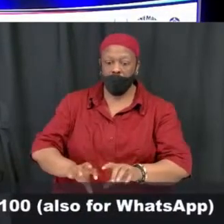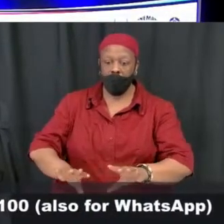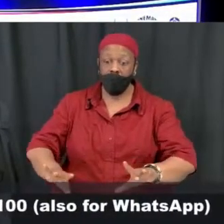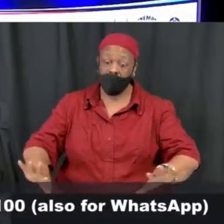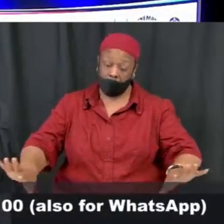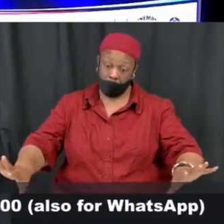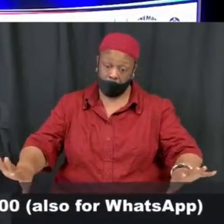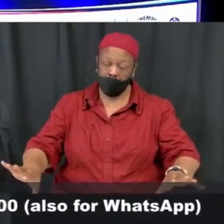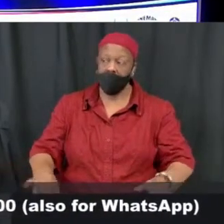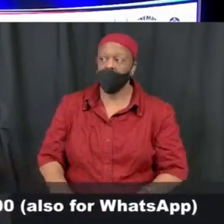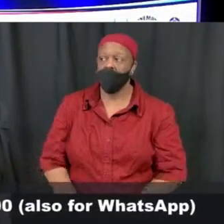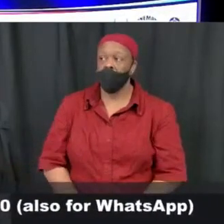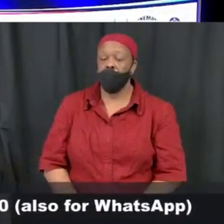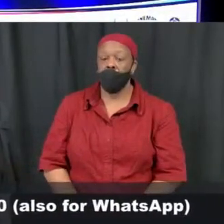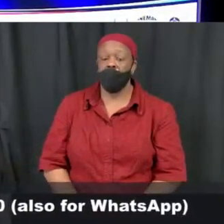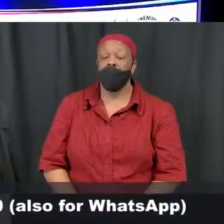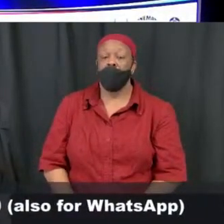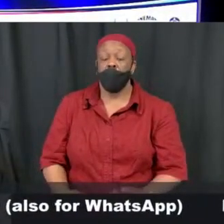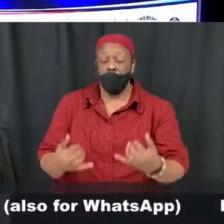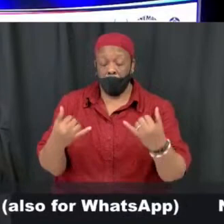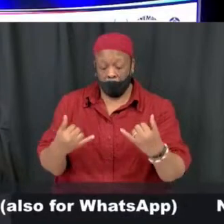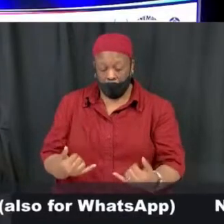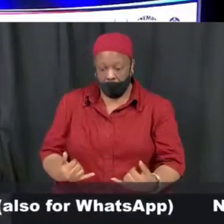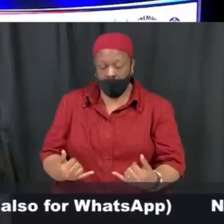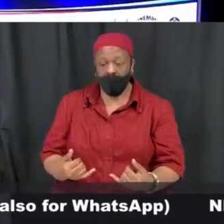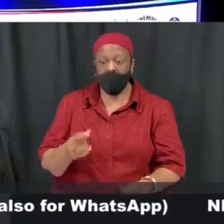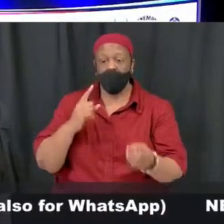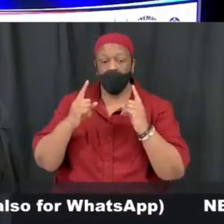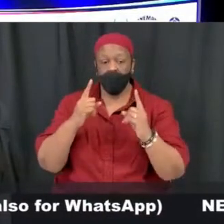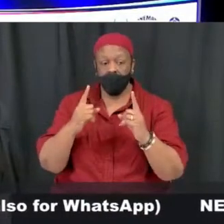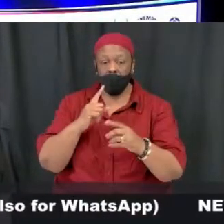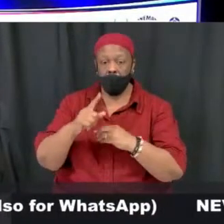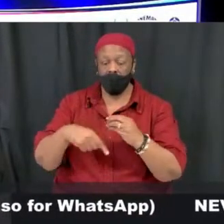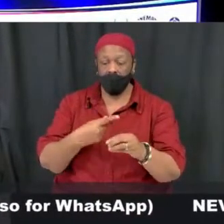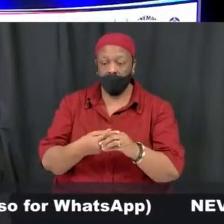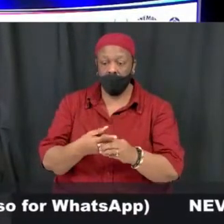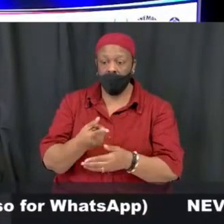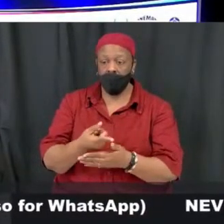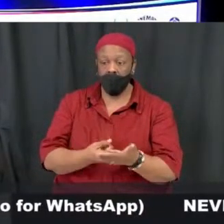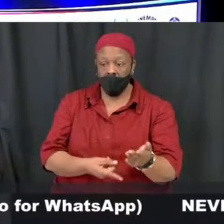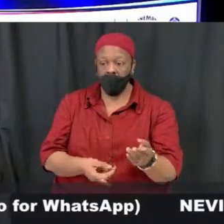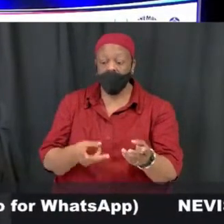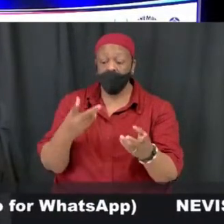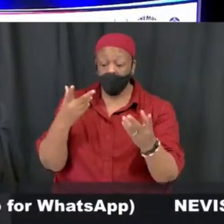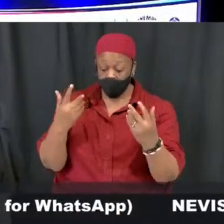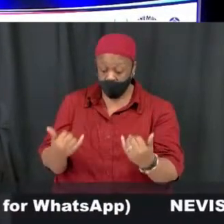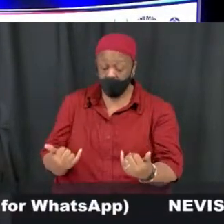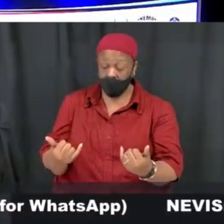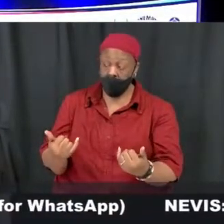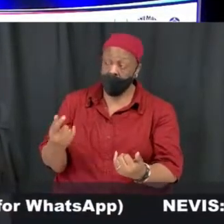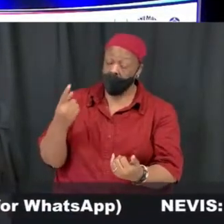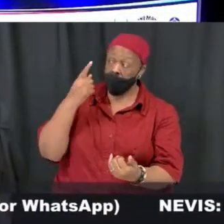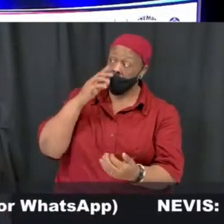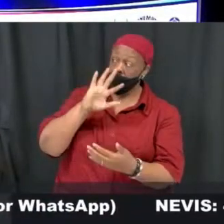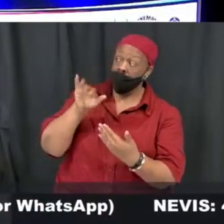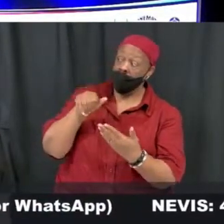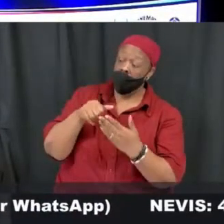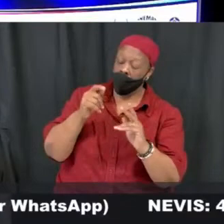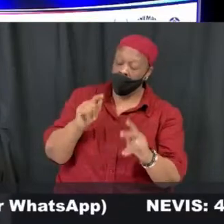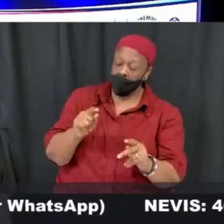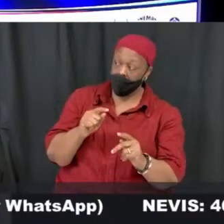so I would like you to take my presentation in that context, that we are in community spread, and you should treat everyone as